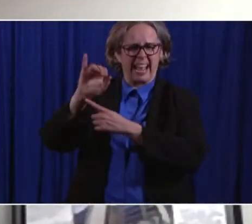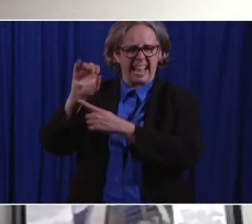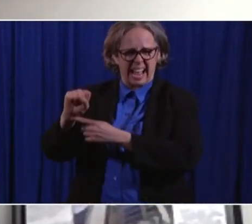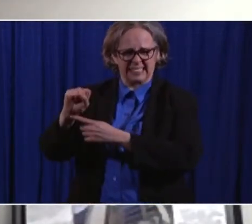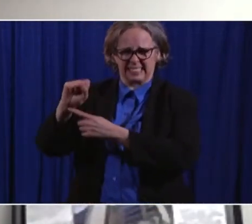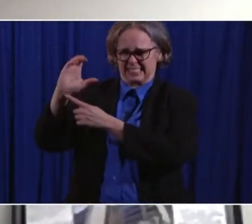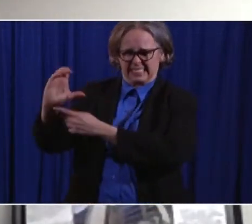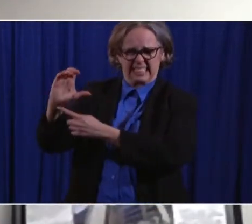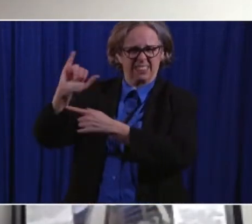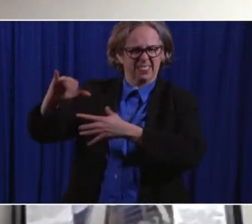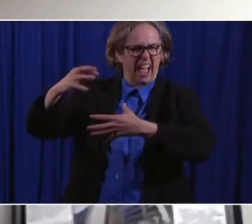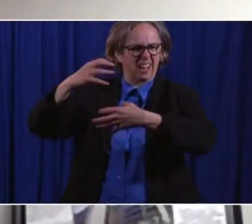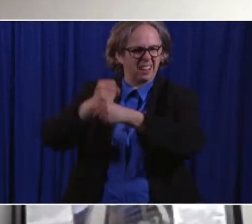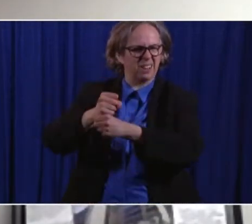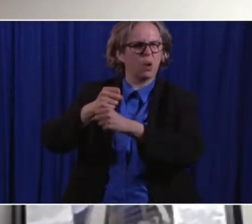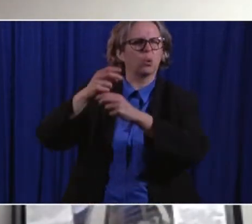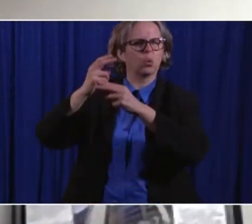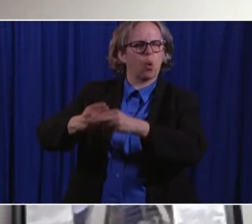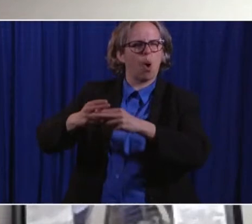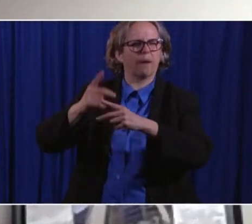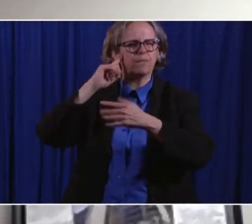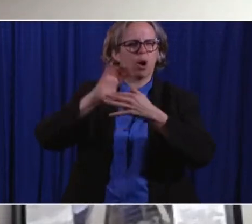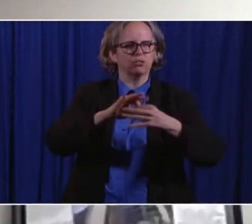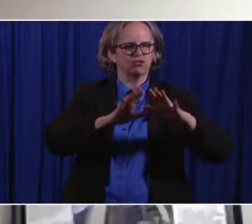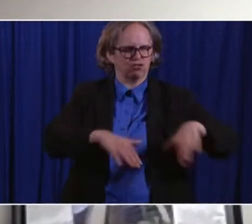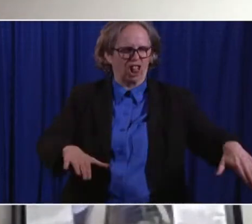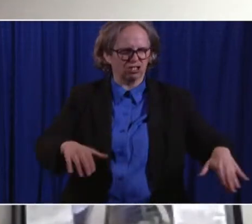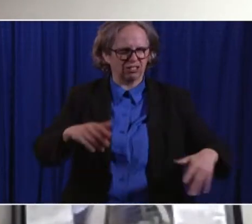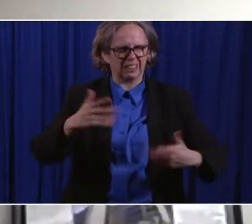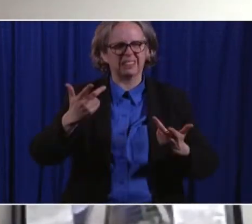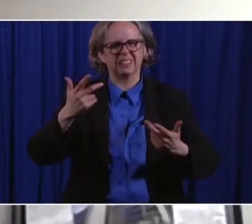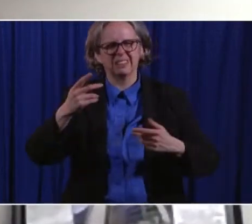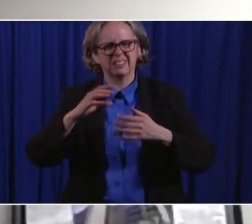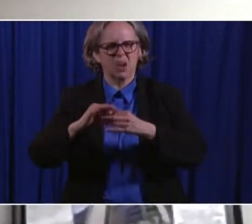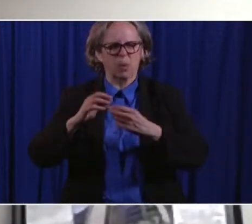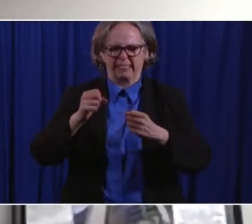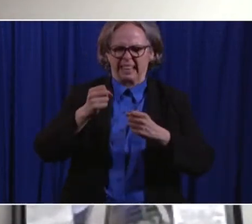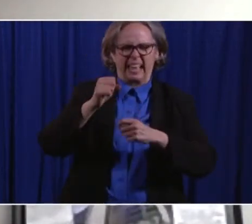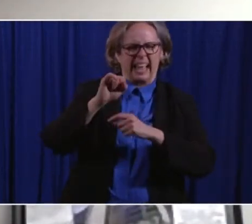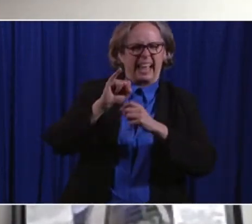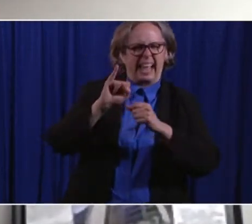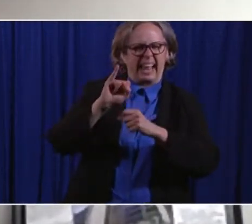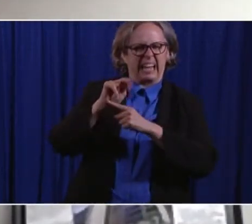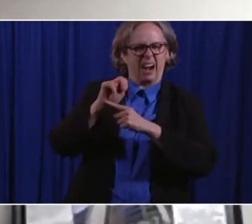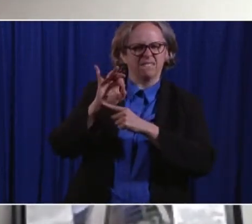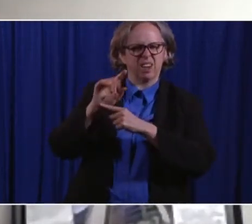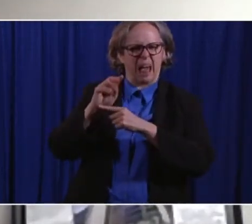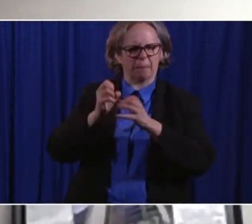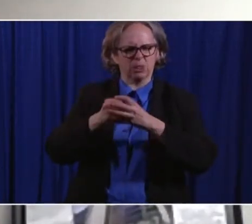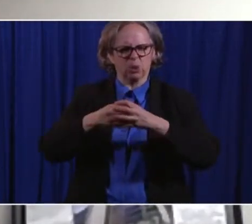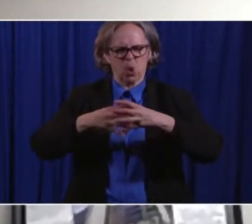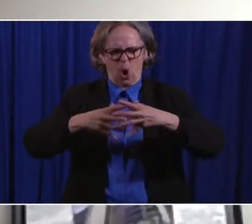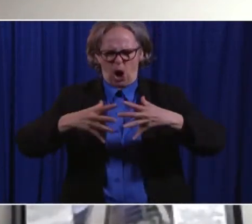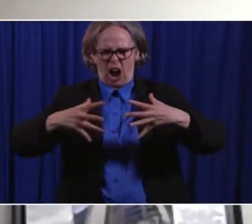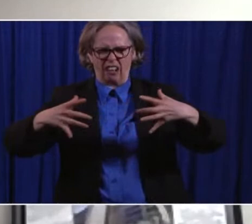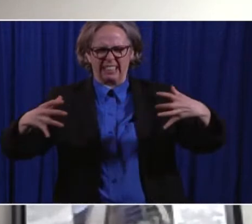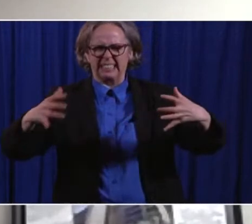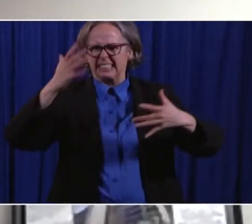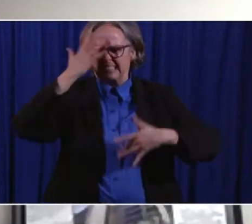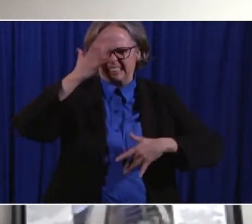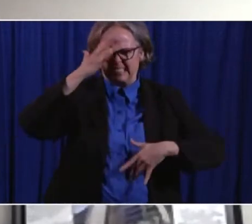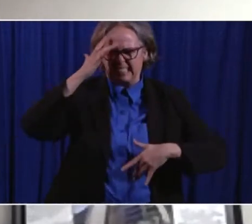in children. So what this is a post-infectious inflammatory syndrome that's generally associated with COVID-19